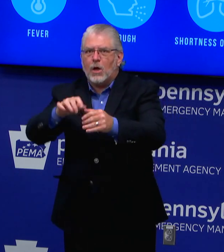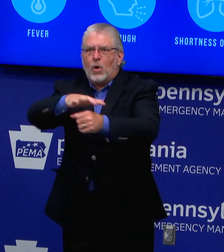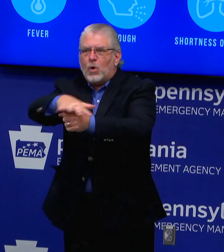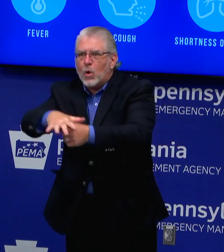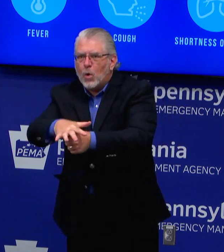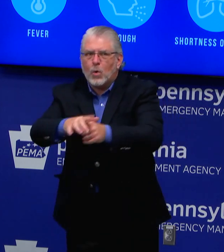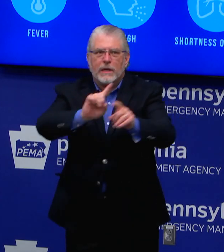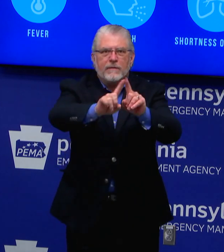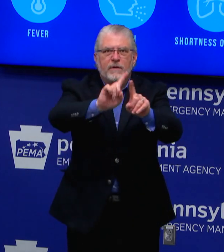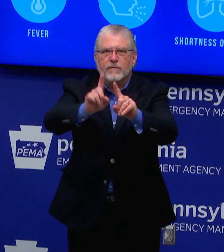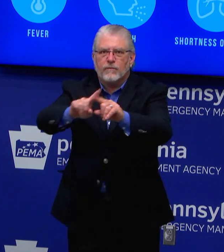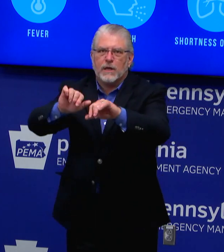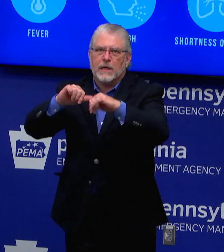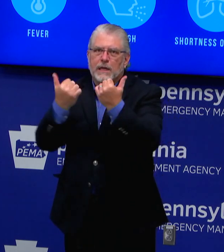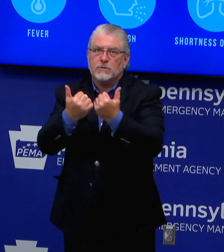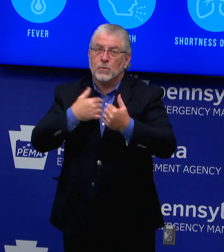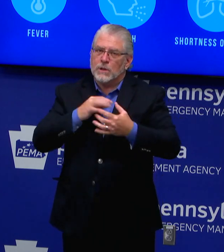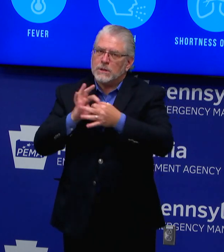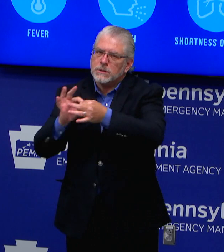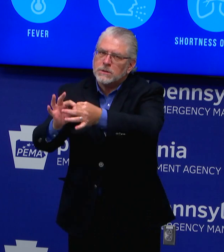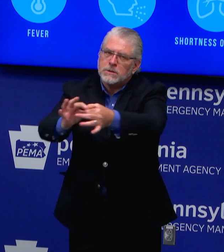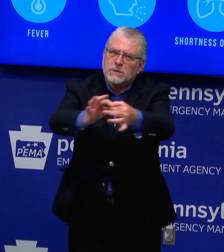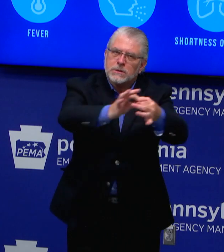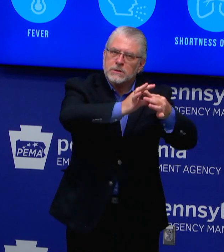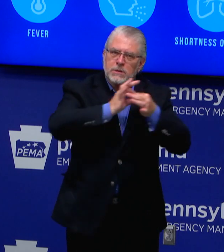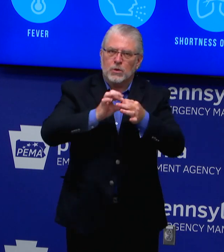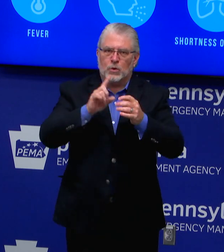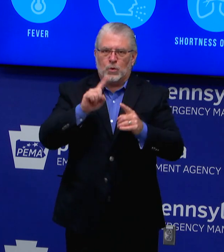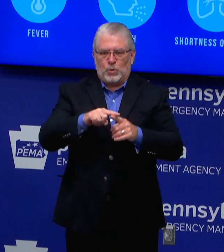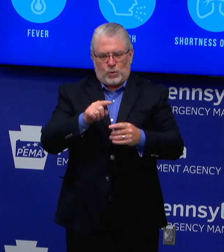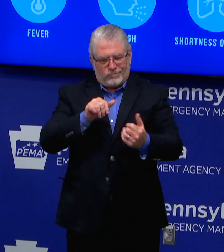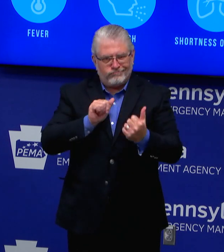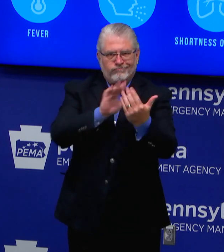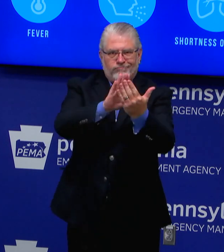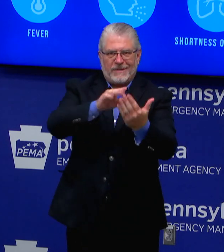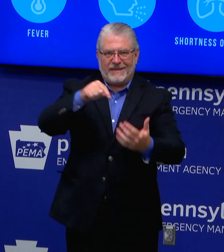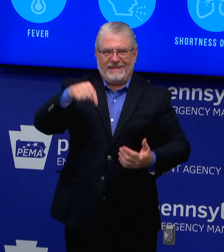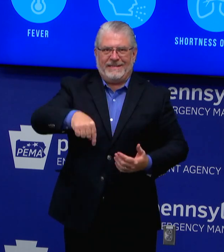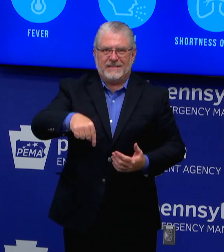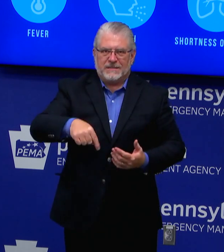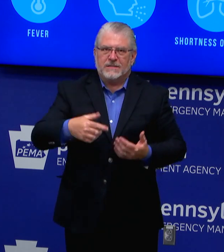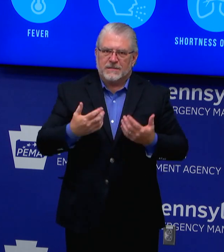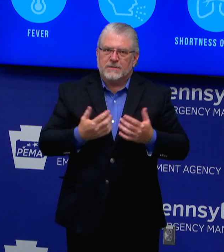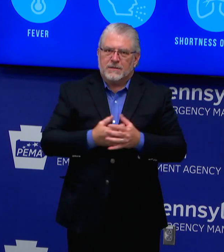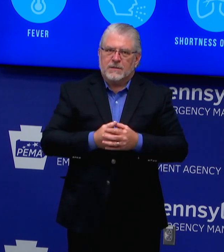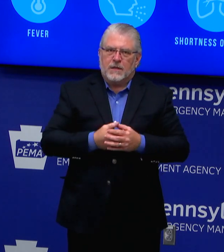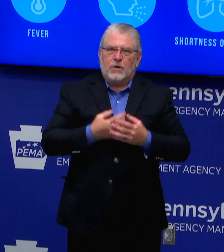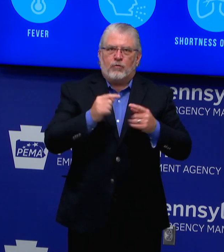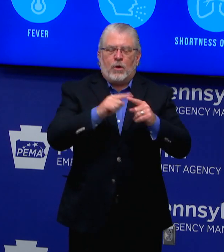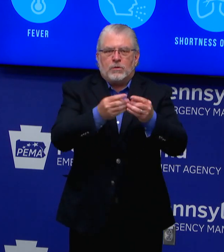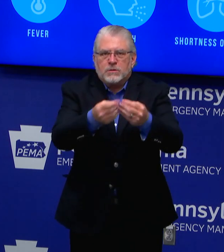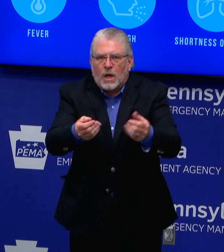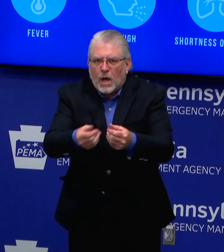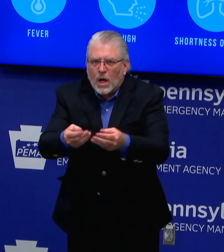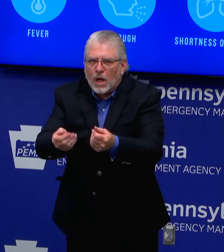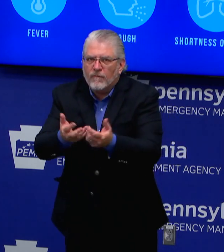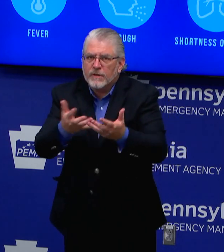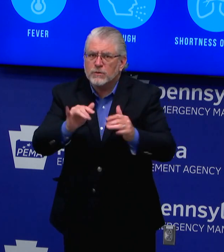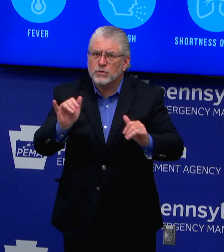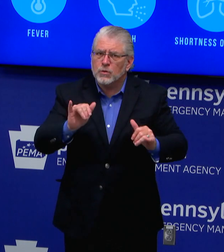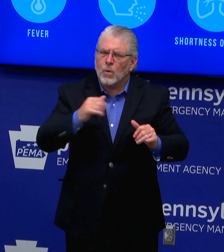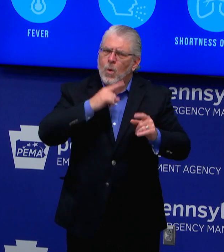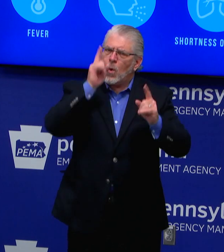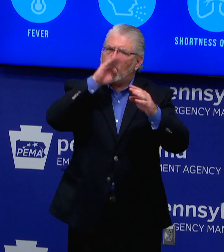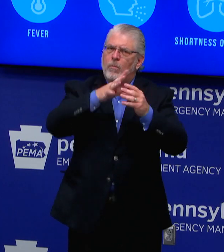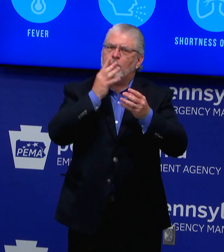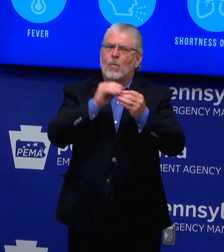the complex problems that have resulted and will continue to result from this crisis. PEMA and the extremely dedicated individuals managing